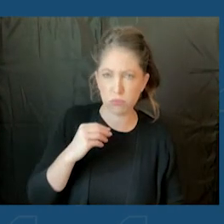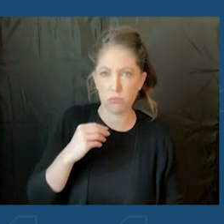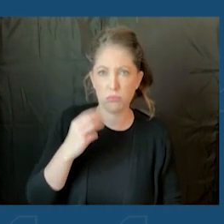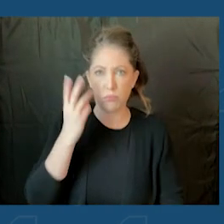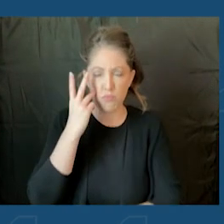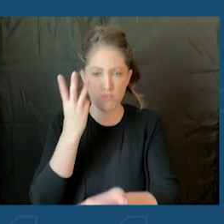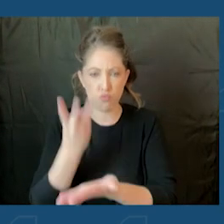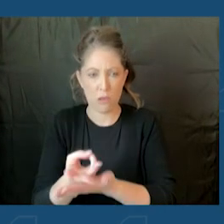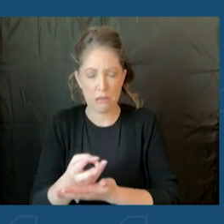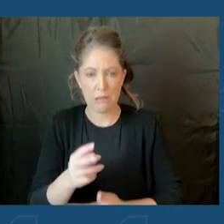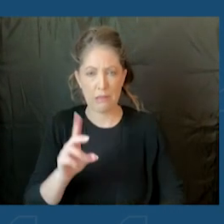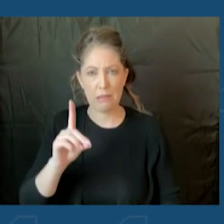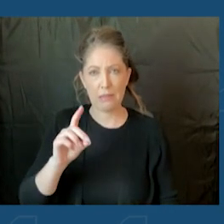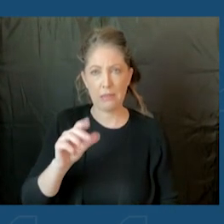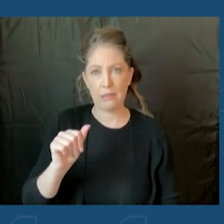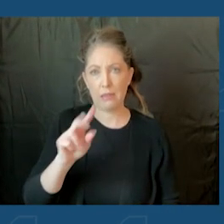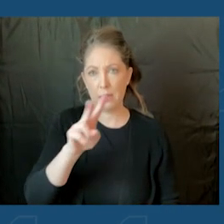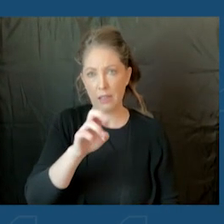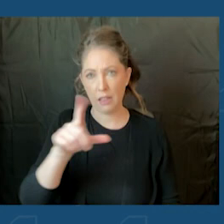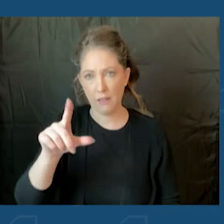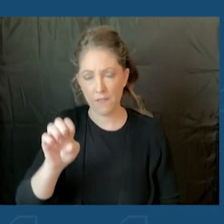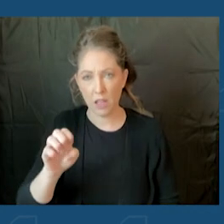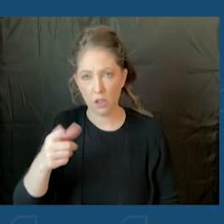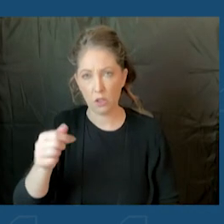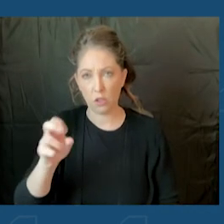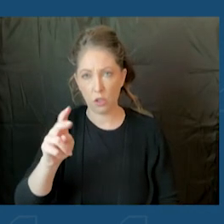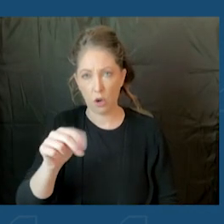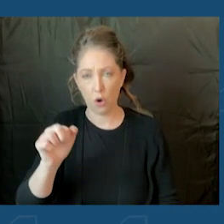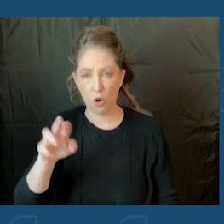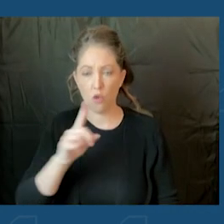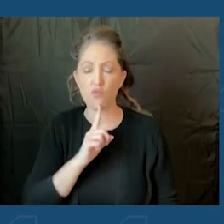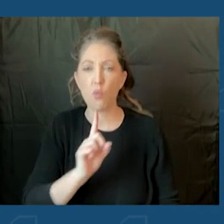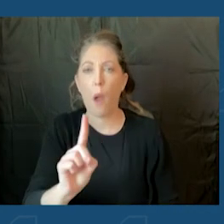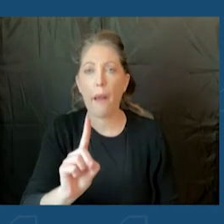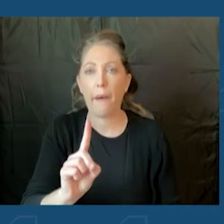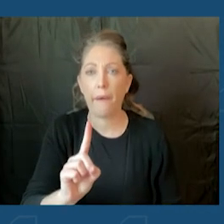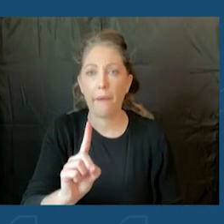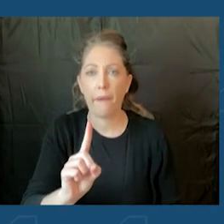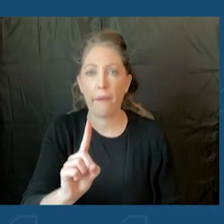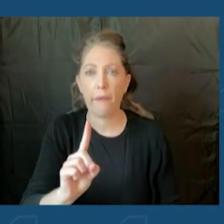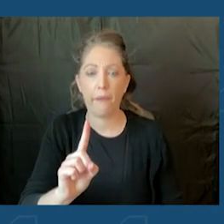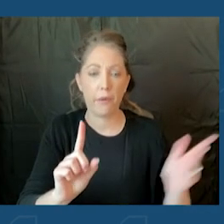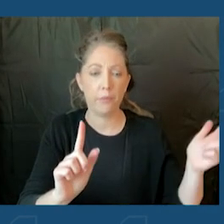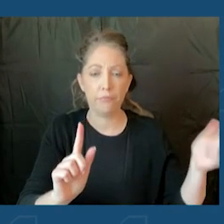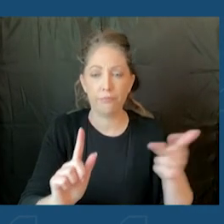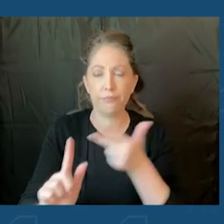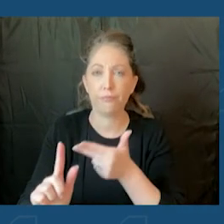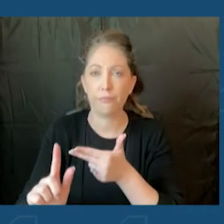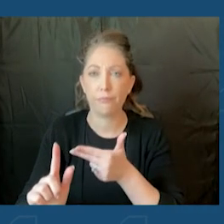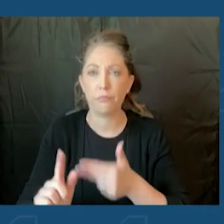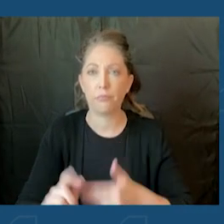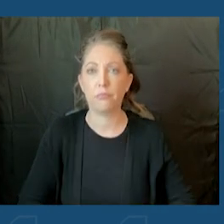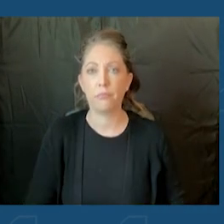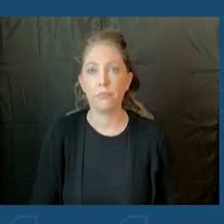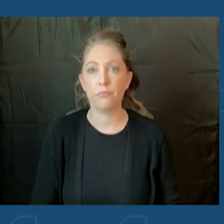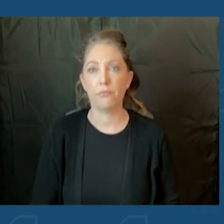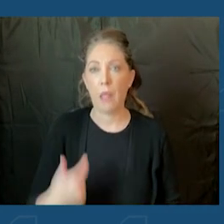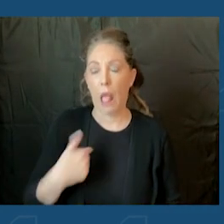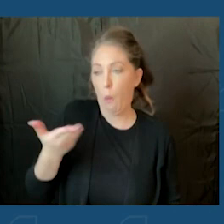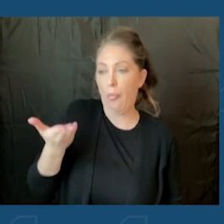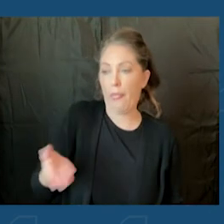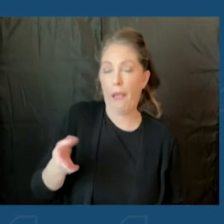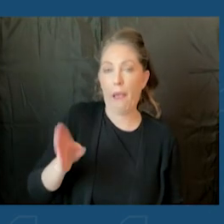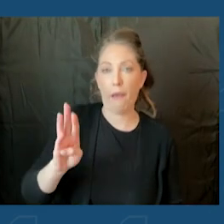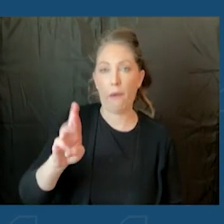DeVell Gardner, one-year-old child, sitting in his stroller being shot. I was there in the Bronx when